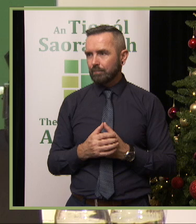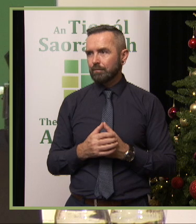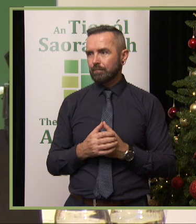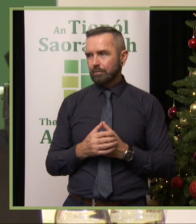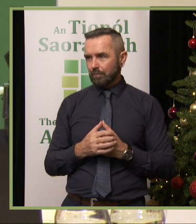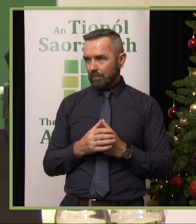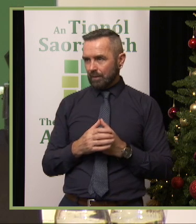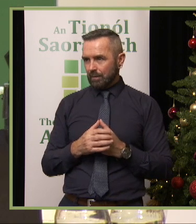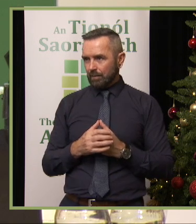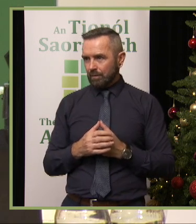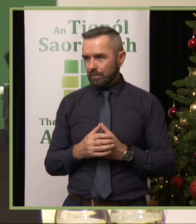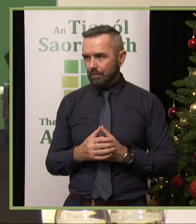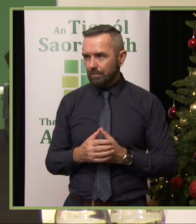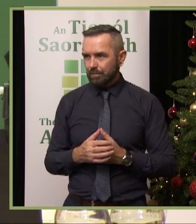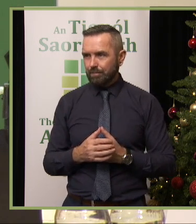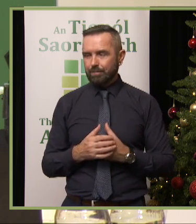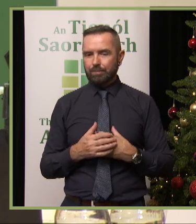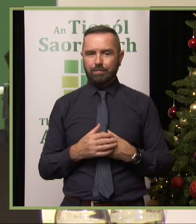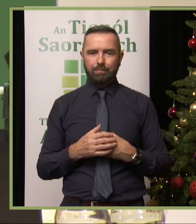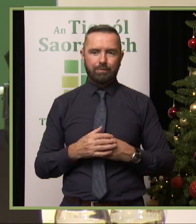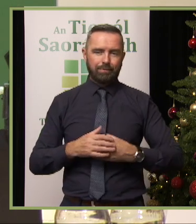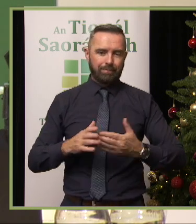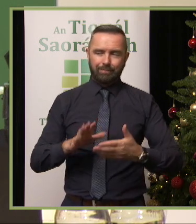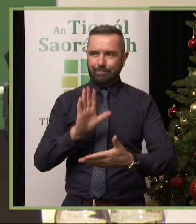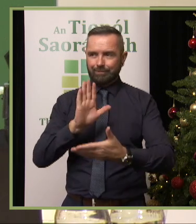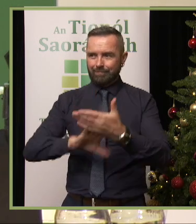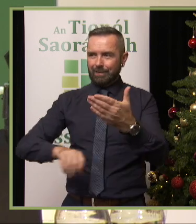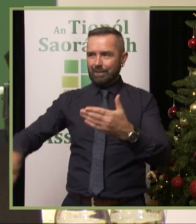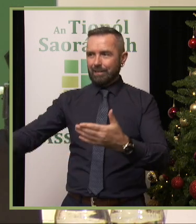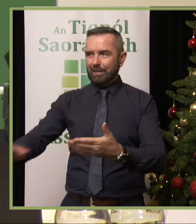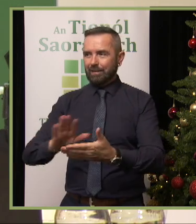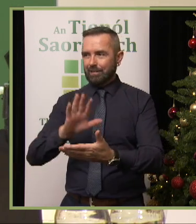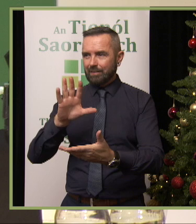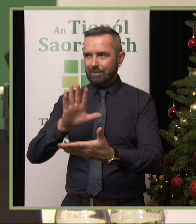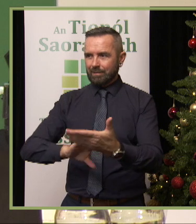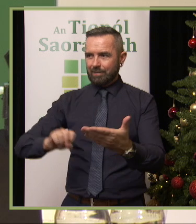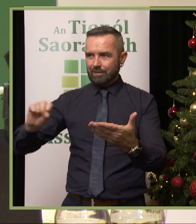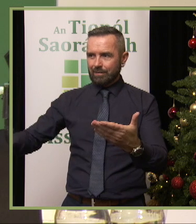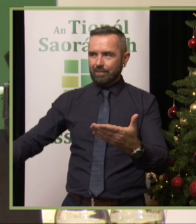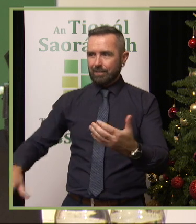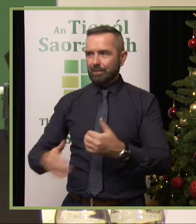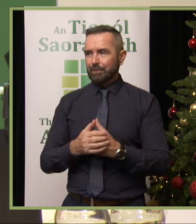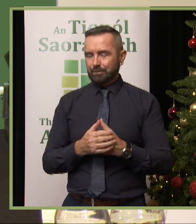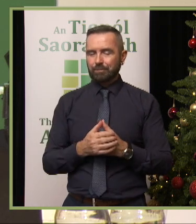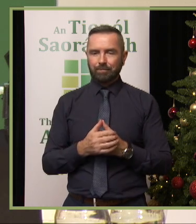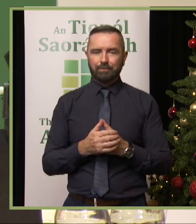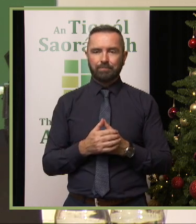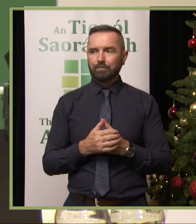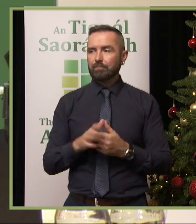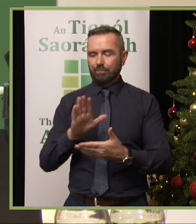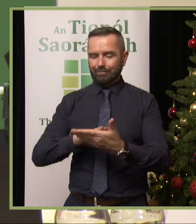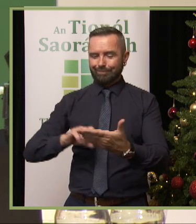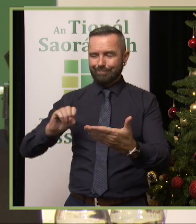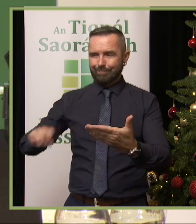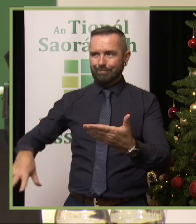plan, supported by legislation and properly funded. This and subsequent plans must not be constrained by electoral cycles. It should have clearly defined ecological